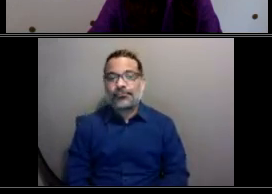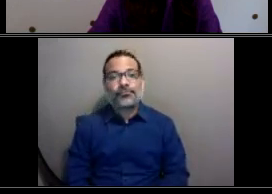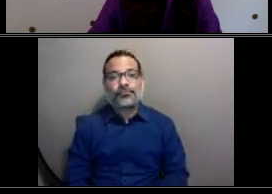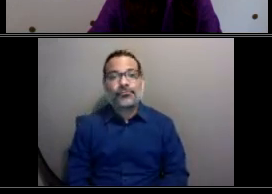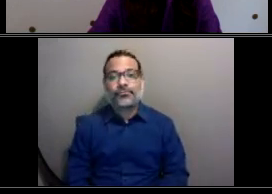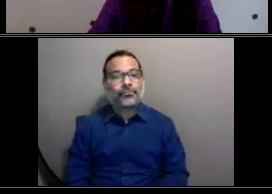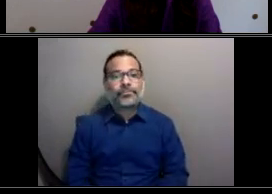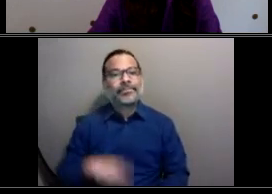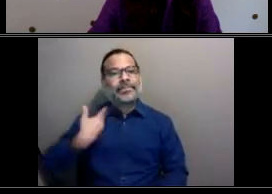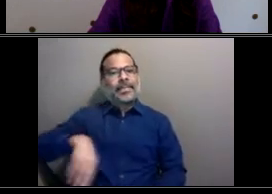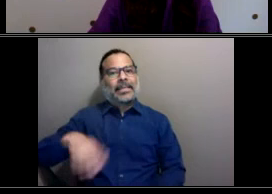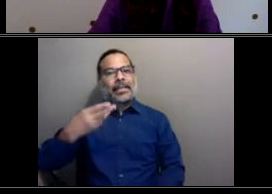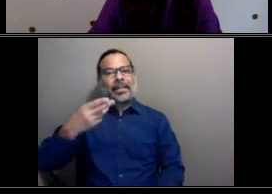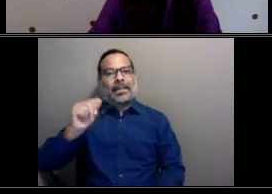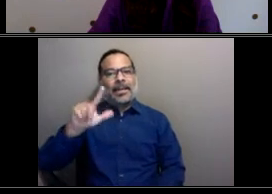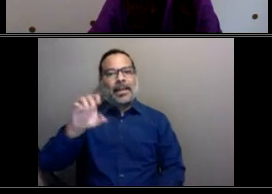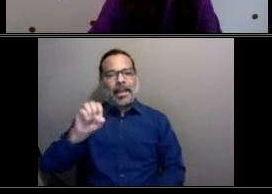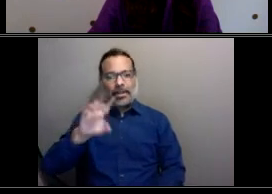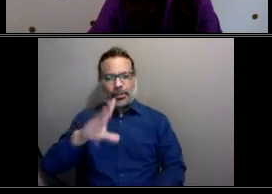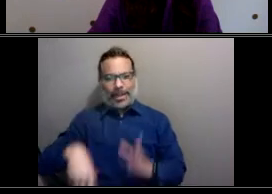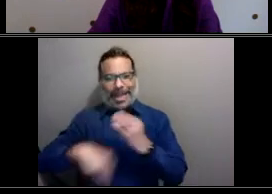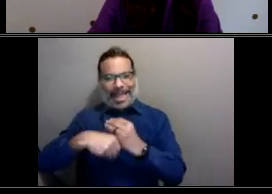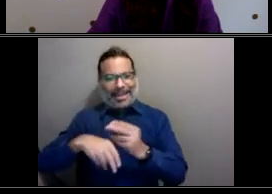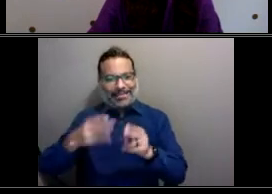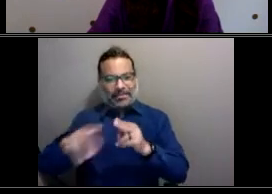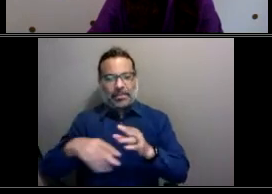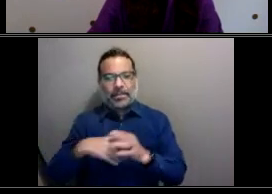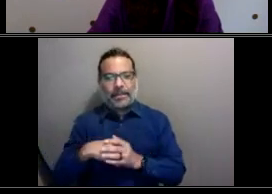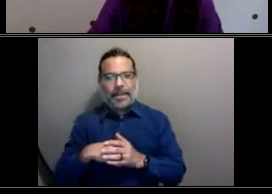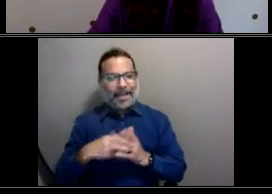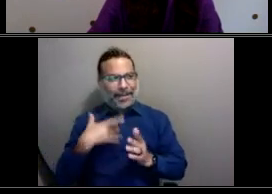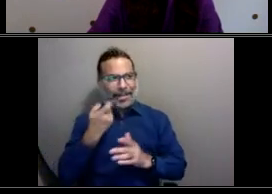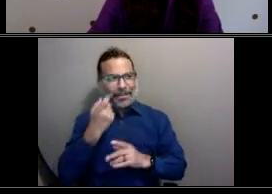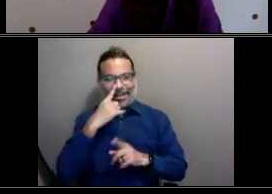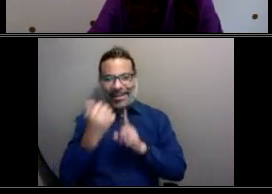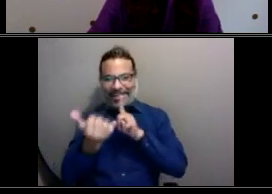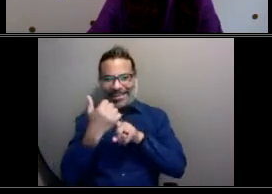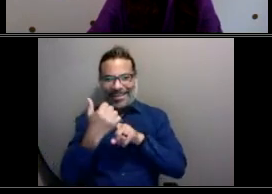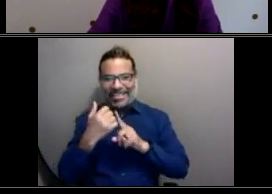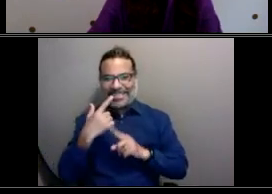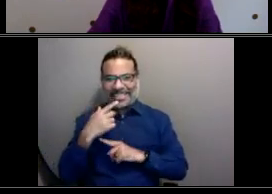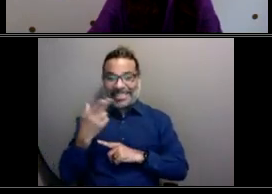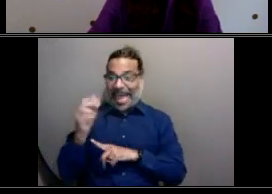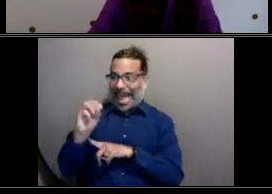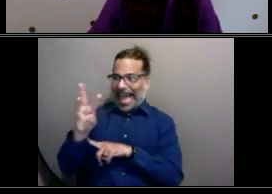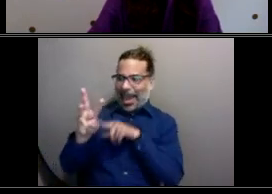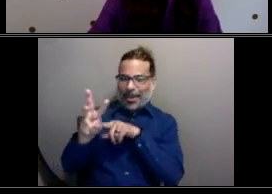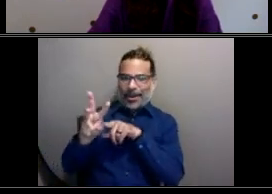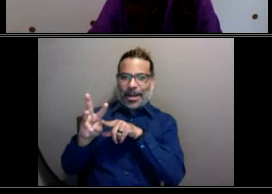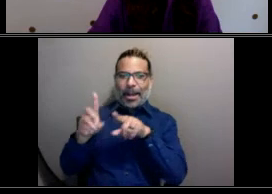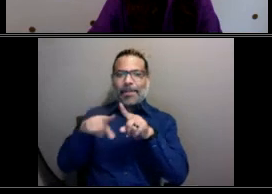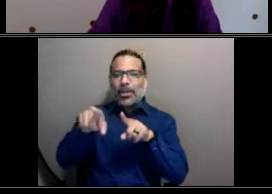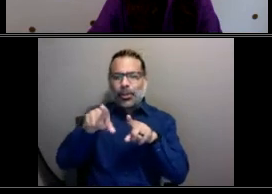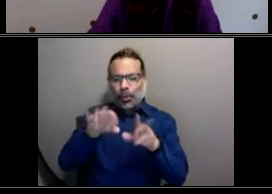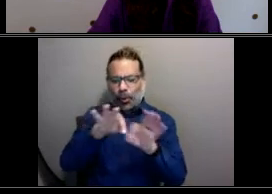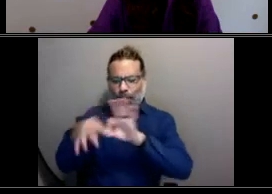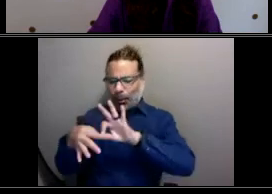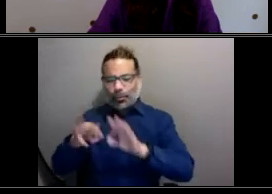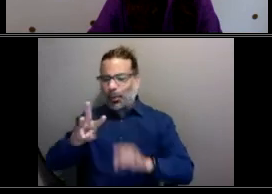This is Hale. I'll add really quickly. This feels like a trick question because it says how, but you interpreted it as why.